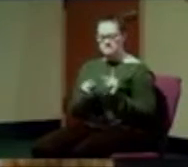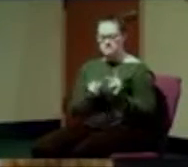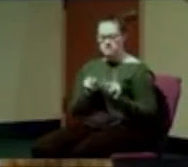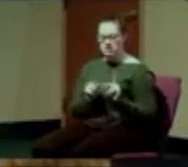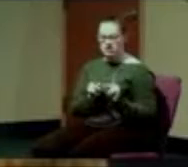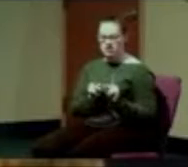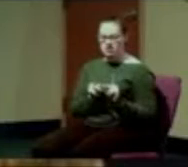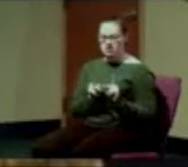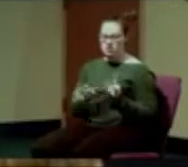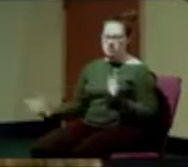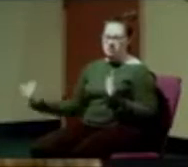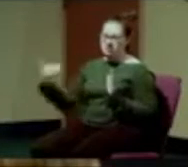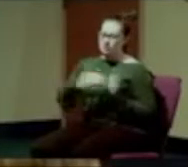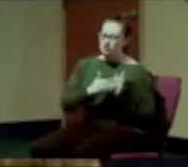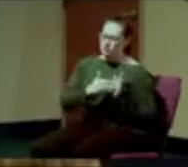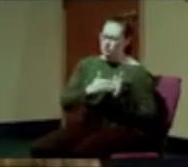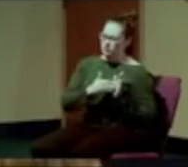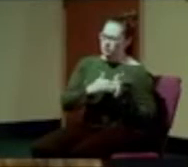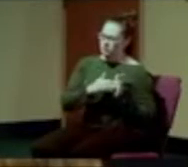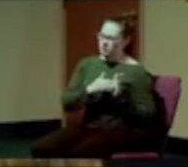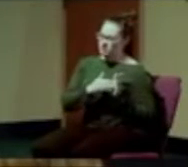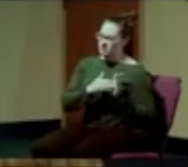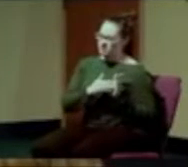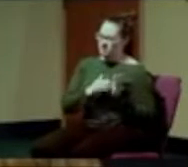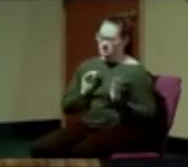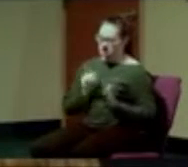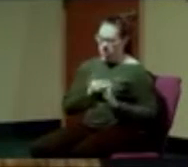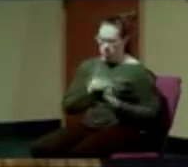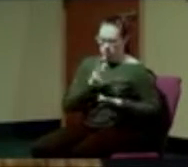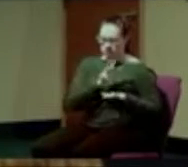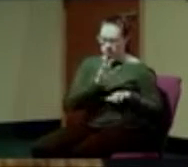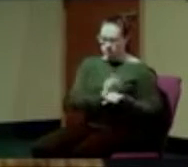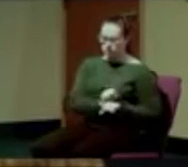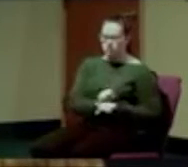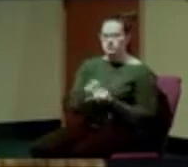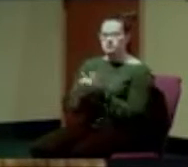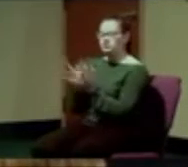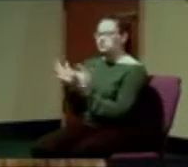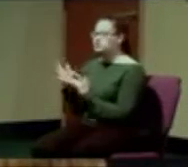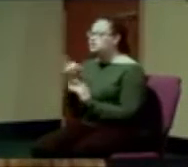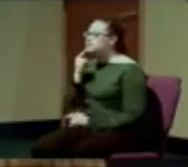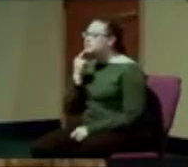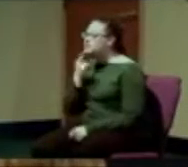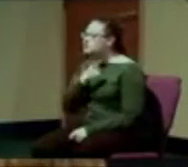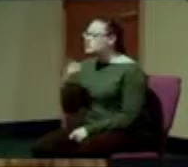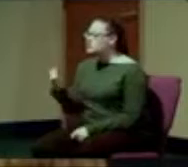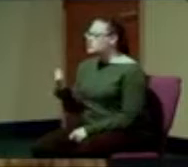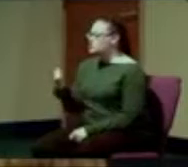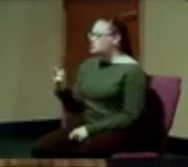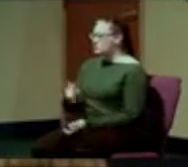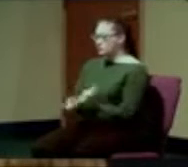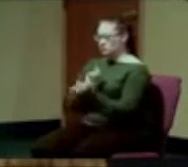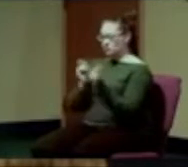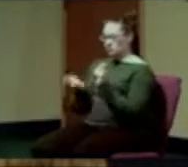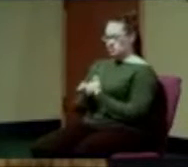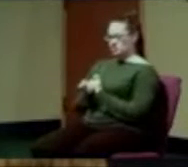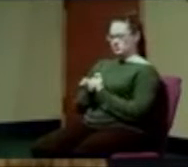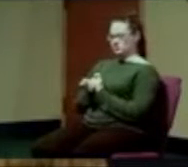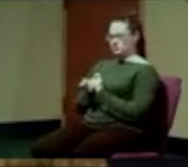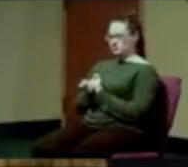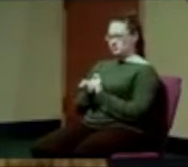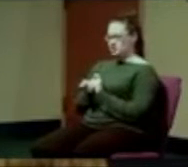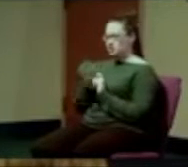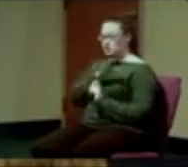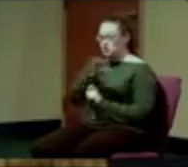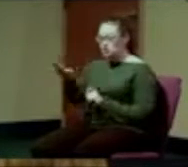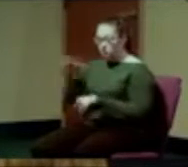transgressing our traditions. And Jesus said, you have made the word of God no effect because of your traditions. It is your